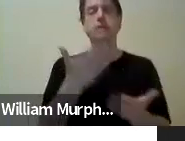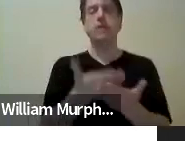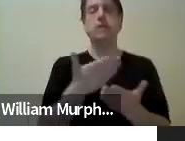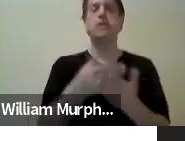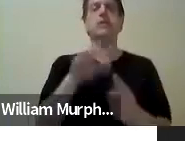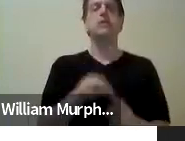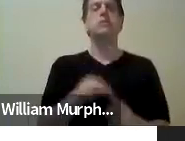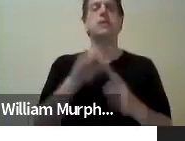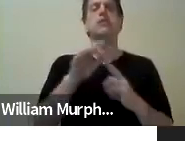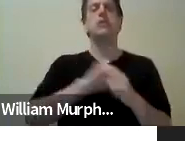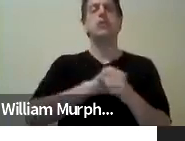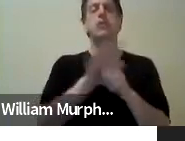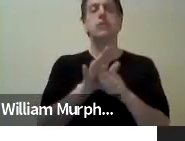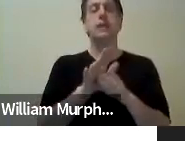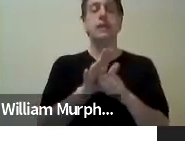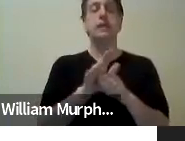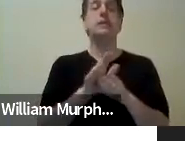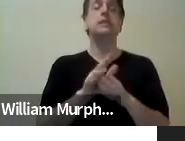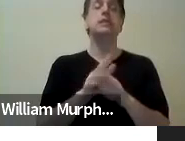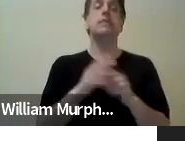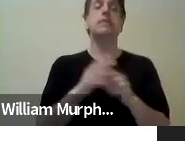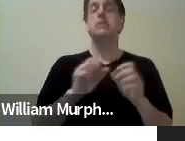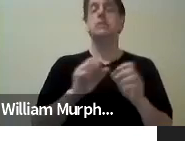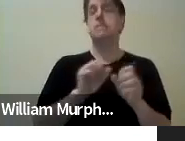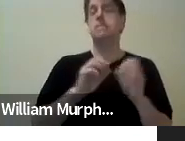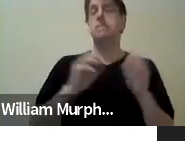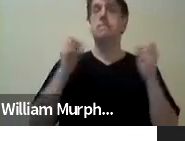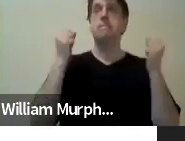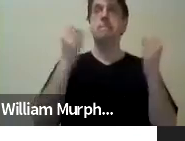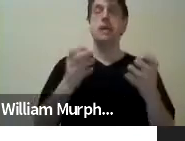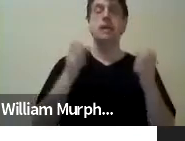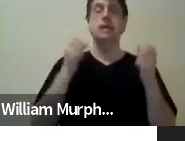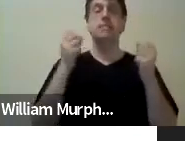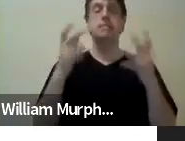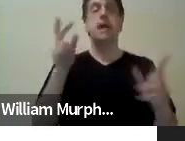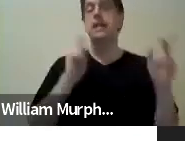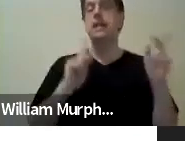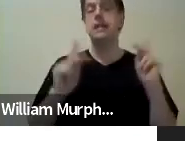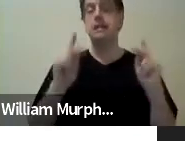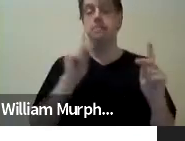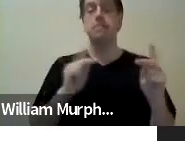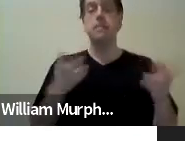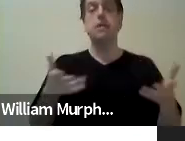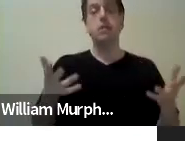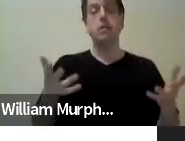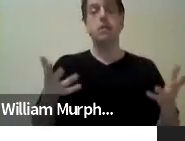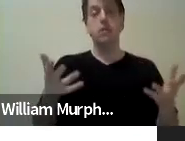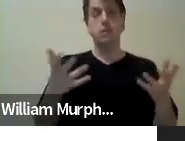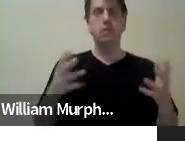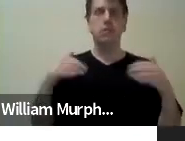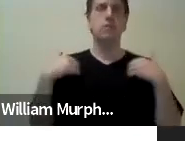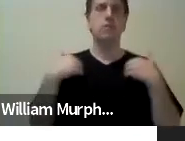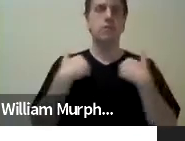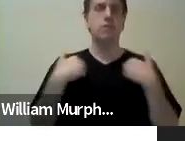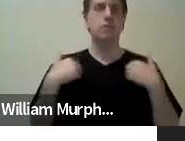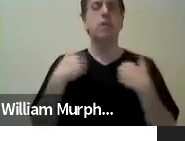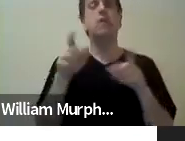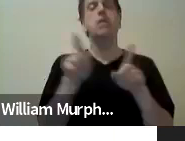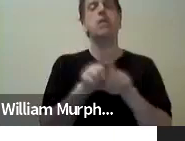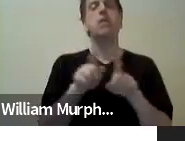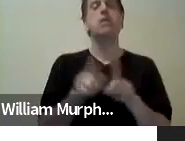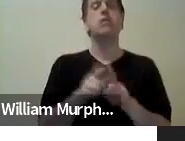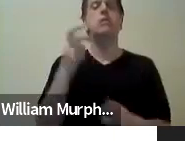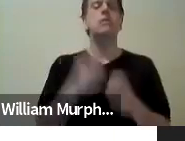have seen a surge of people obtaining pets, we have also seen difficulty with people